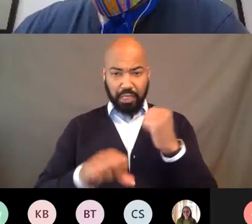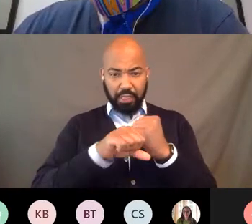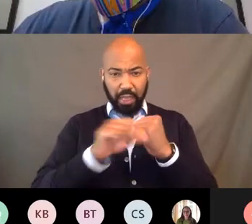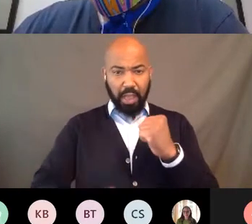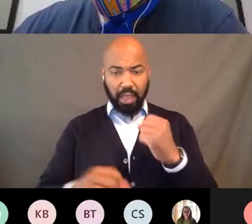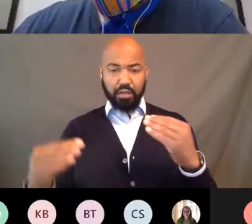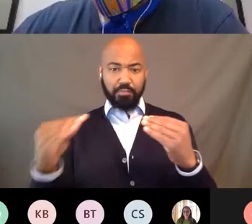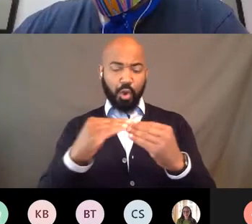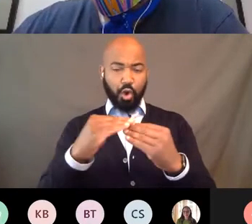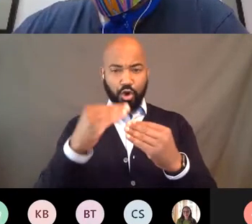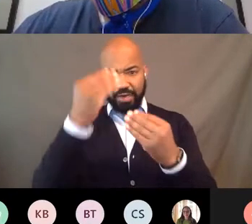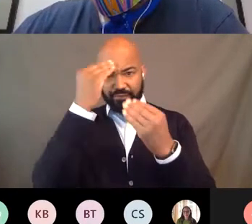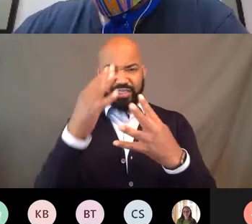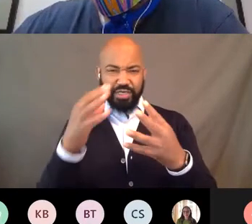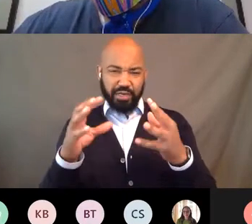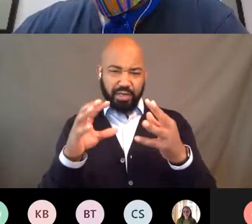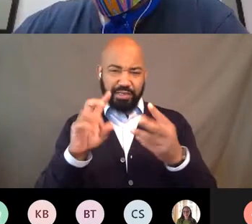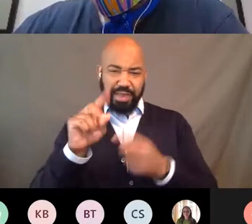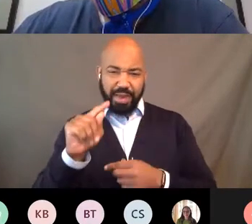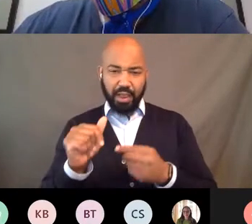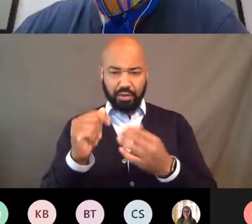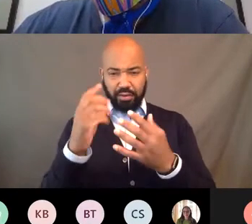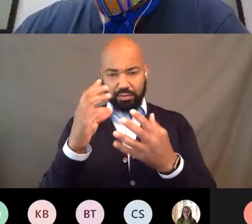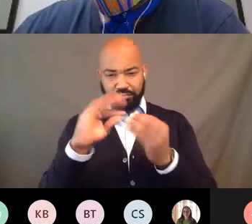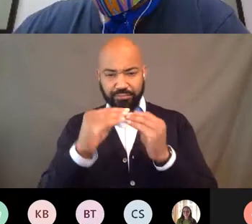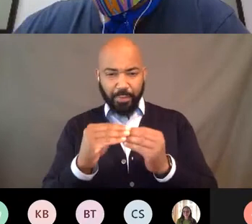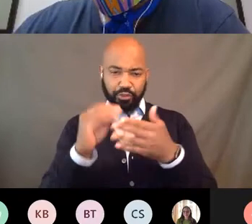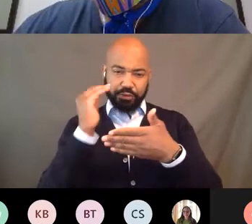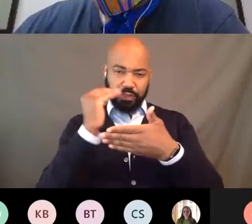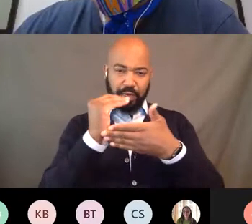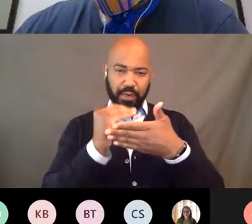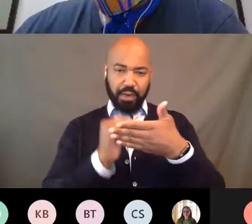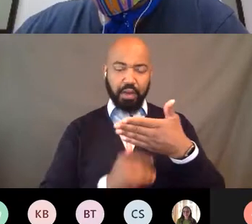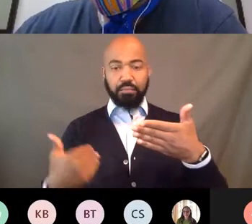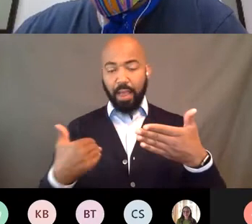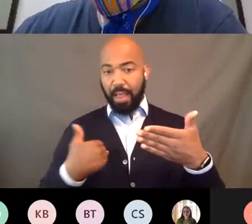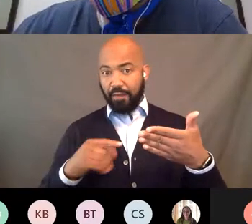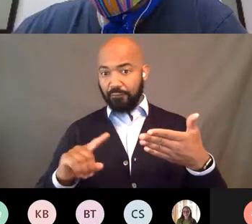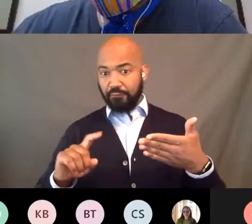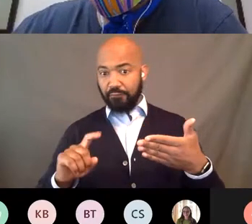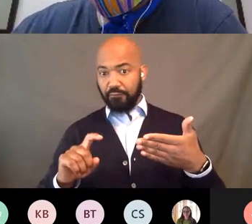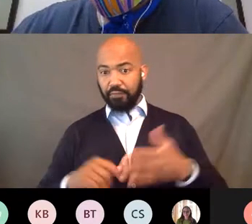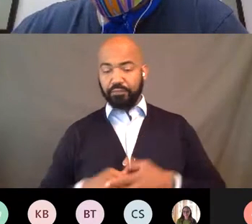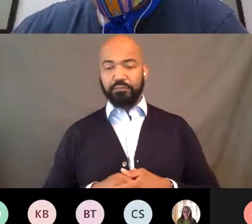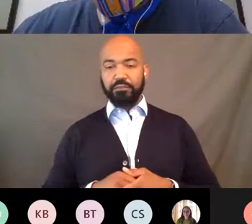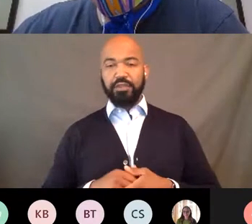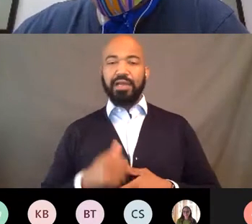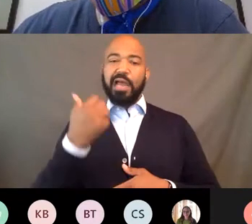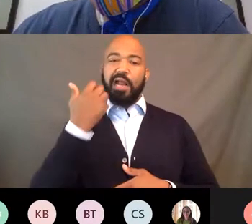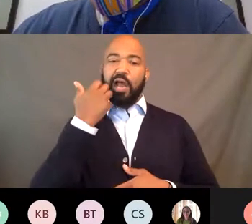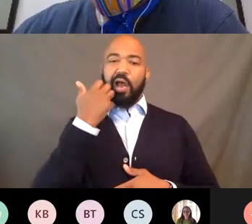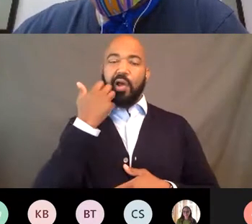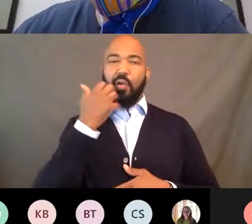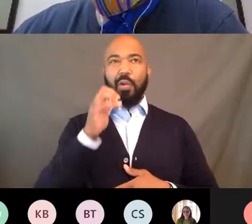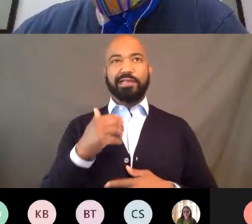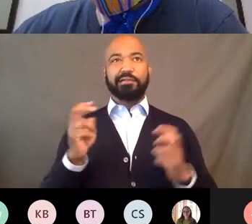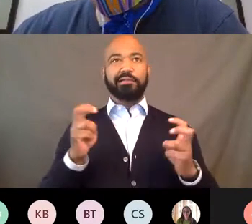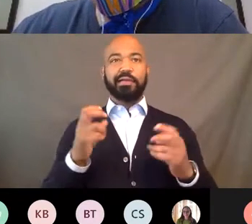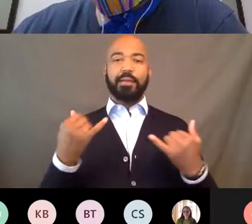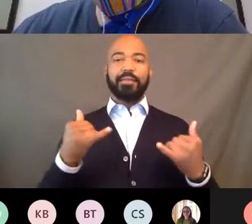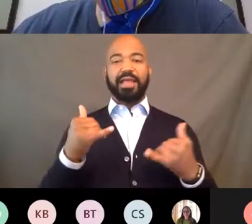more extrapolated data. Specifically, what I'm thinking of is not to play devil's advocate, or maybe to play devil's advocate, but I